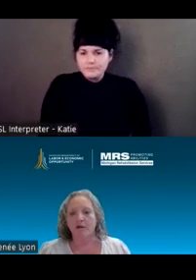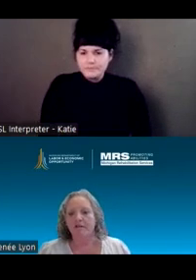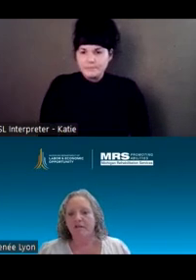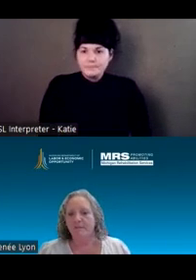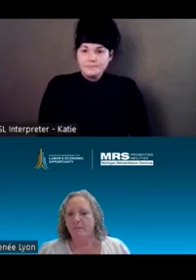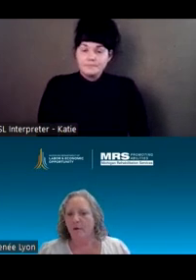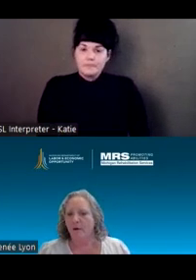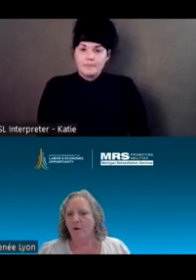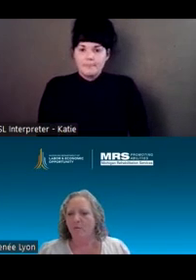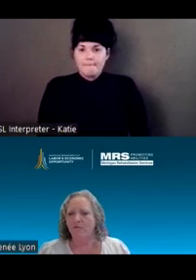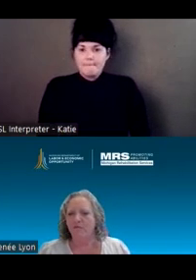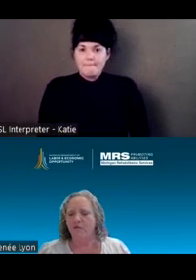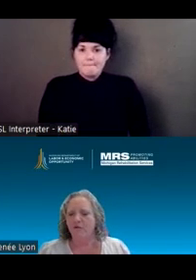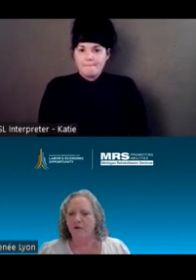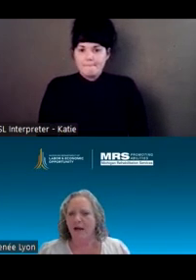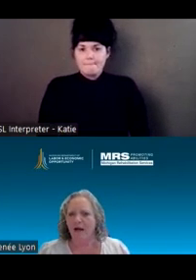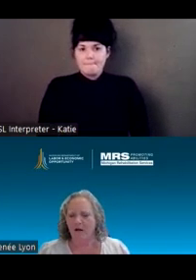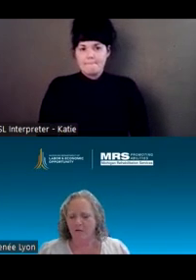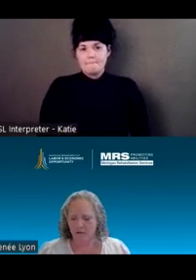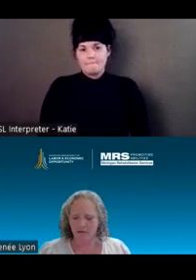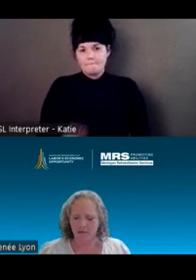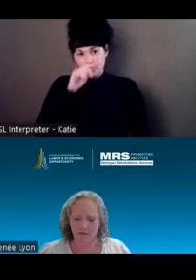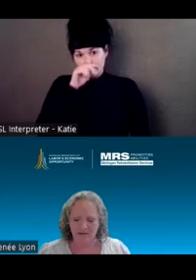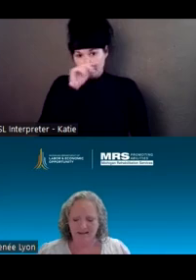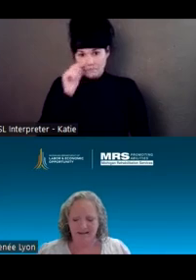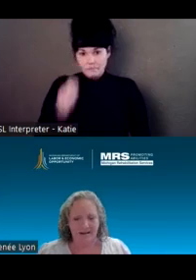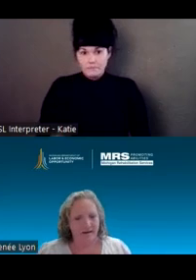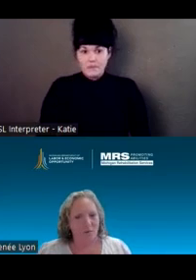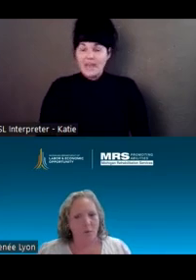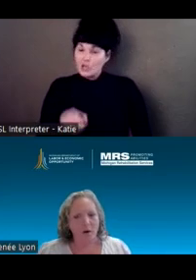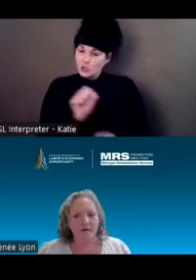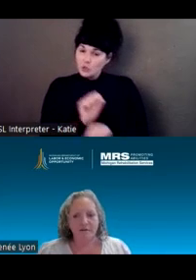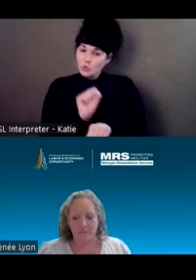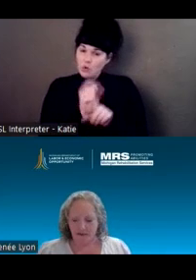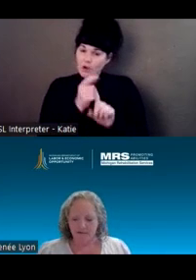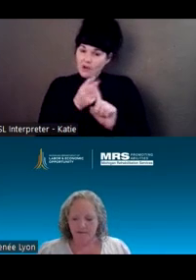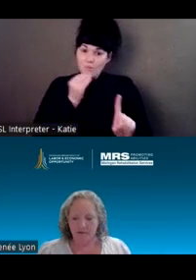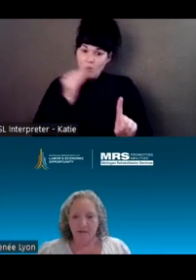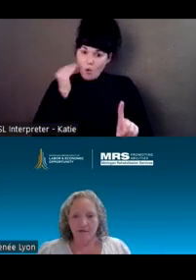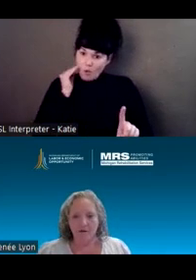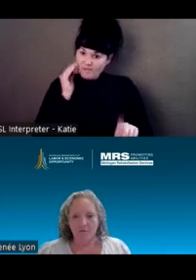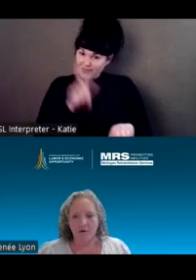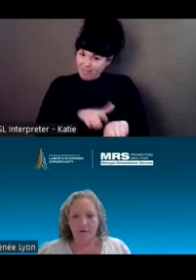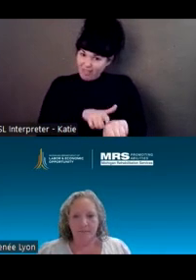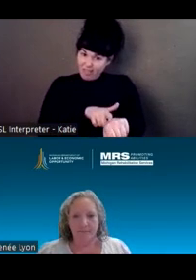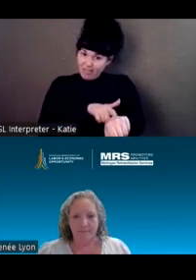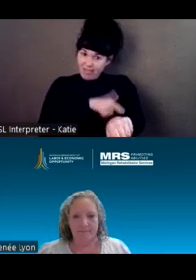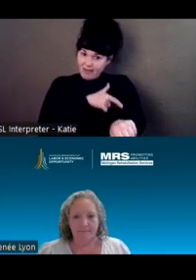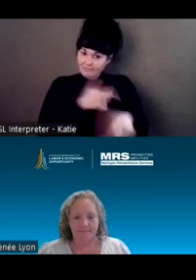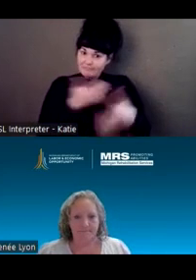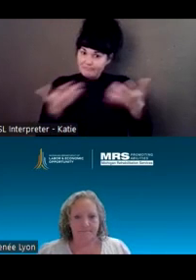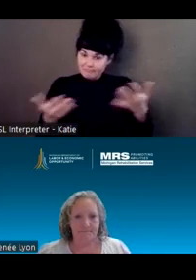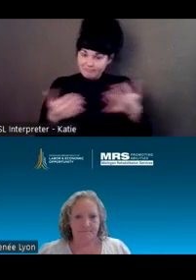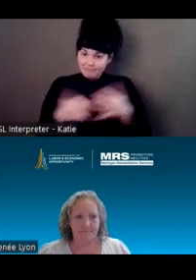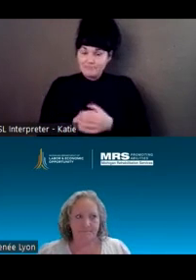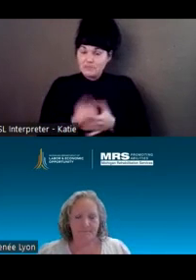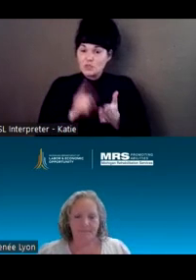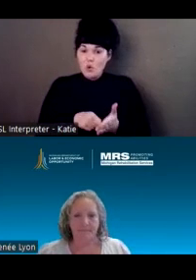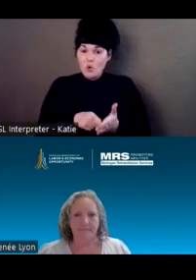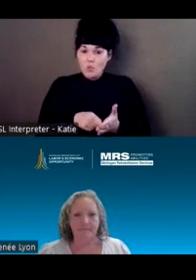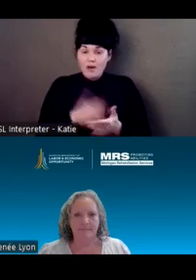You're working from home for how long? What could possibly go wrong?